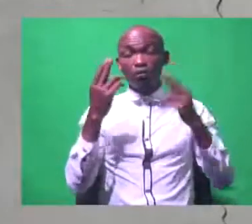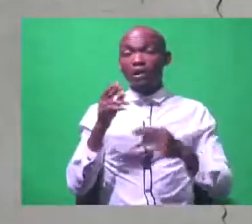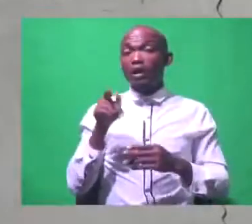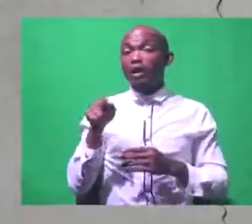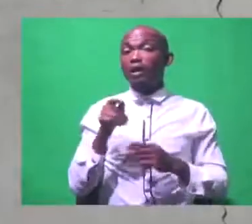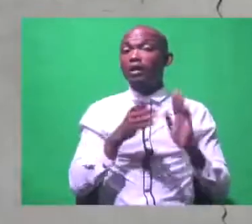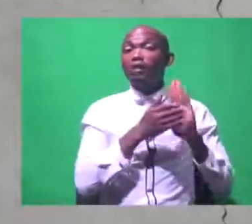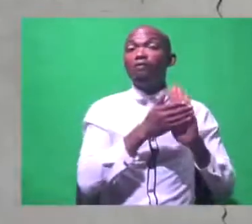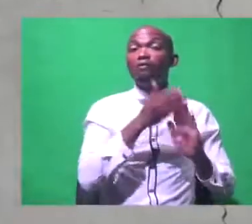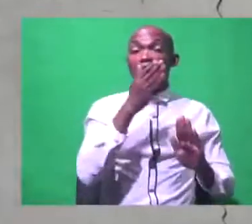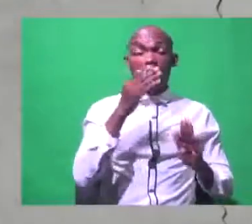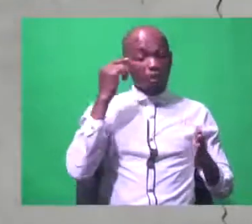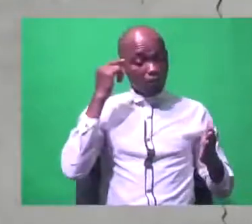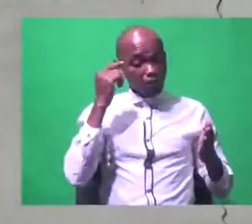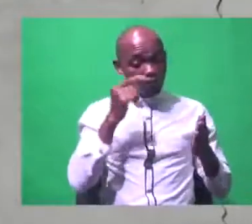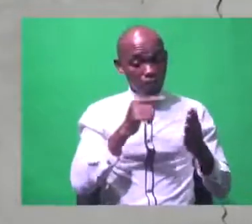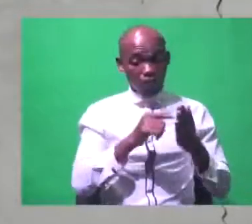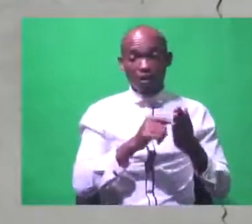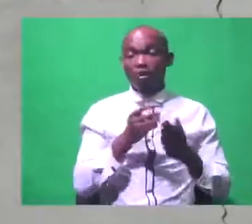And the first meaning